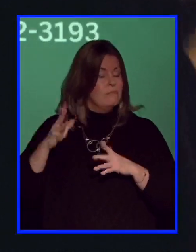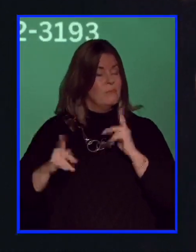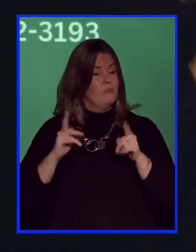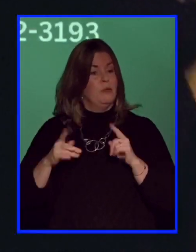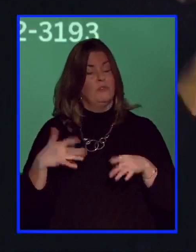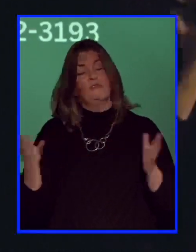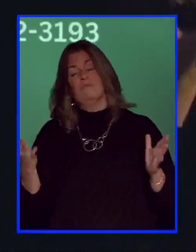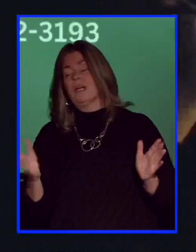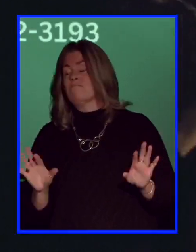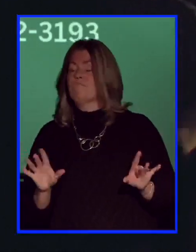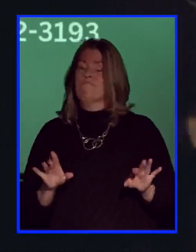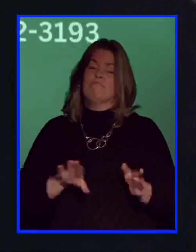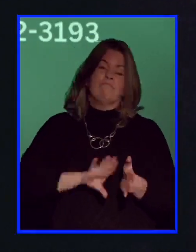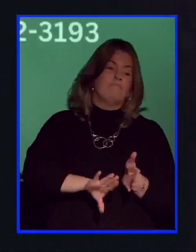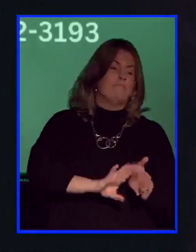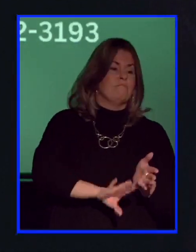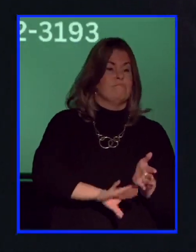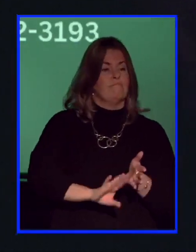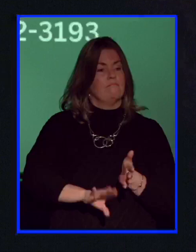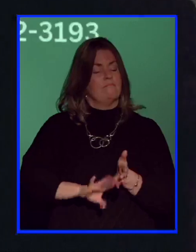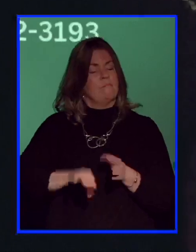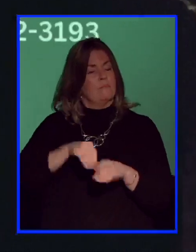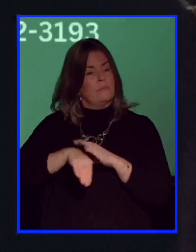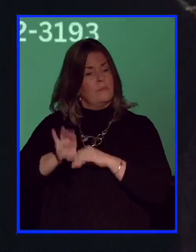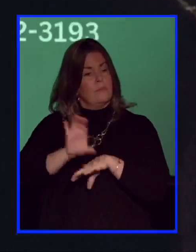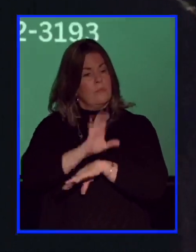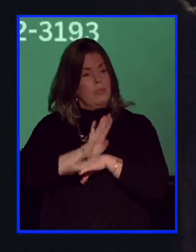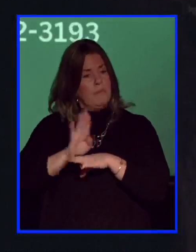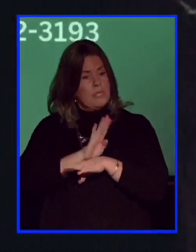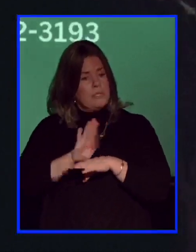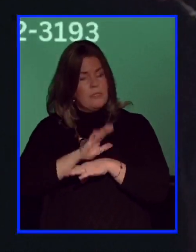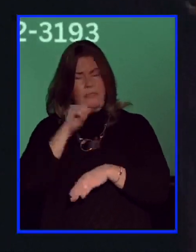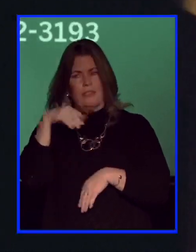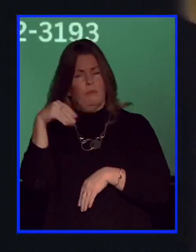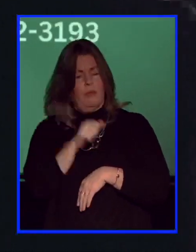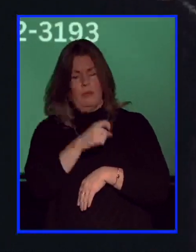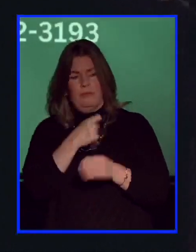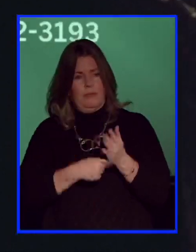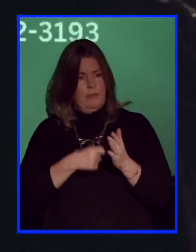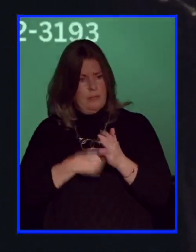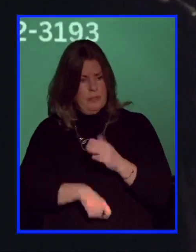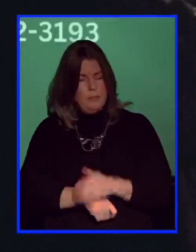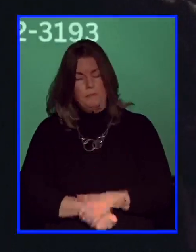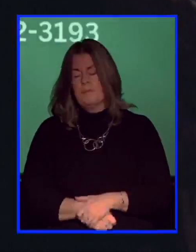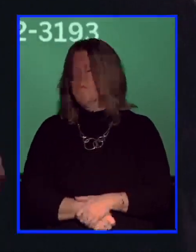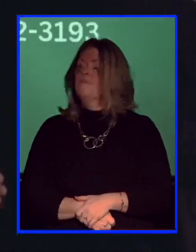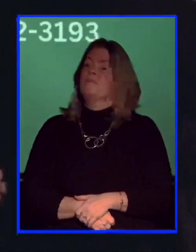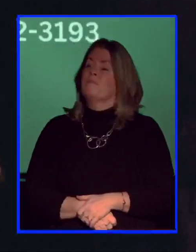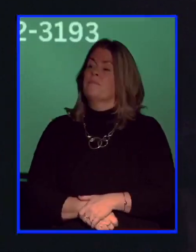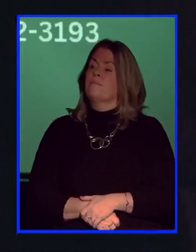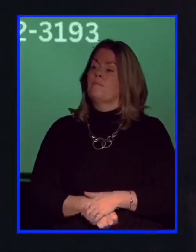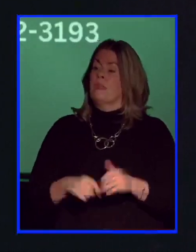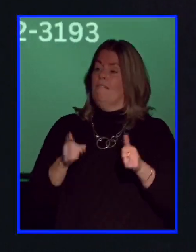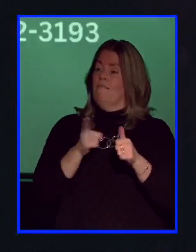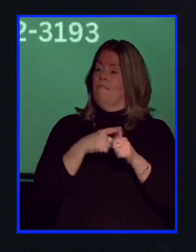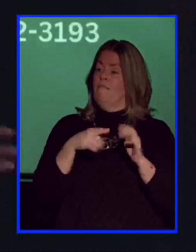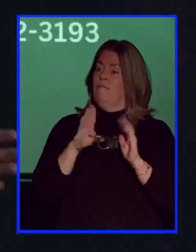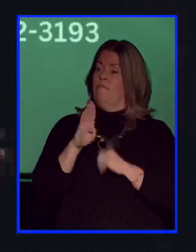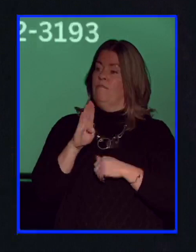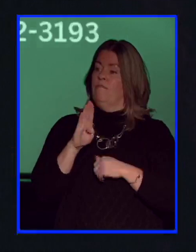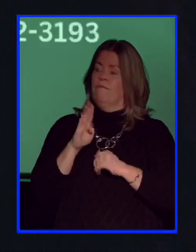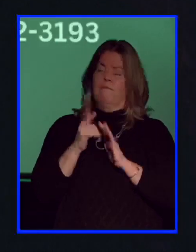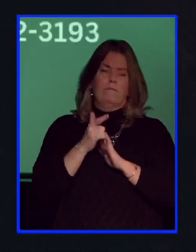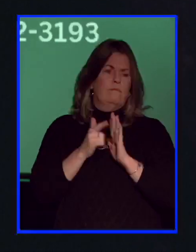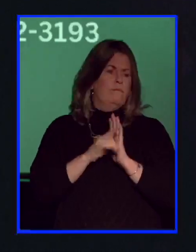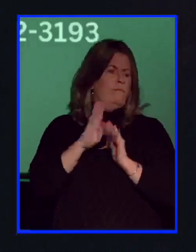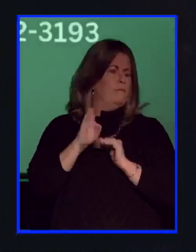skating by in a lot of our corporations that really don't pay much by way of taxes. And the first bill that, or first or